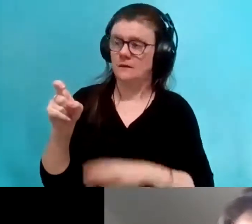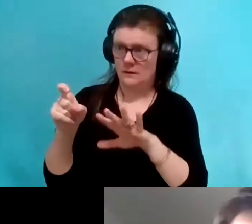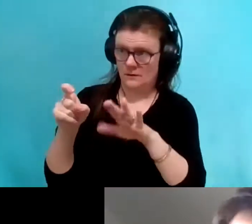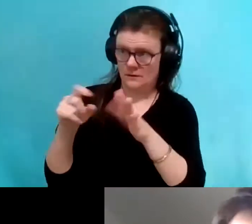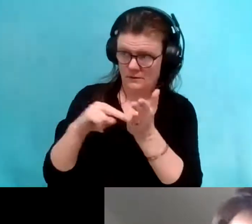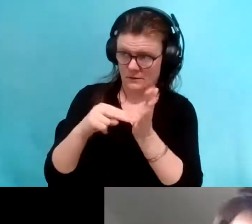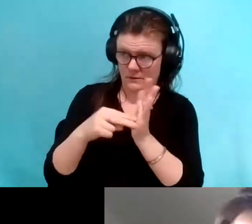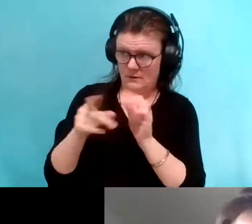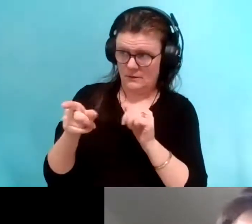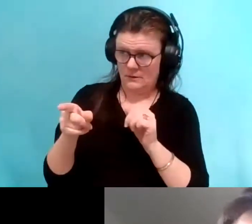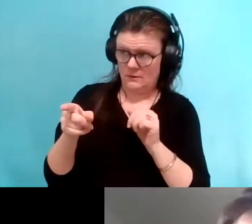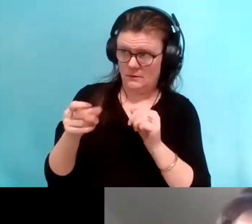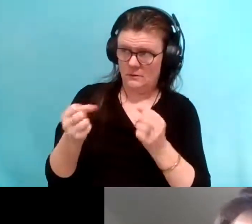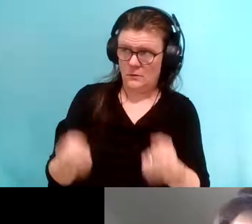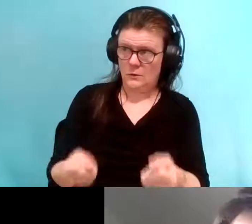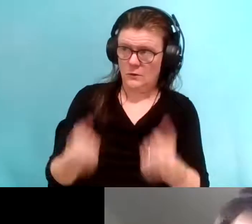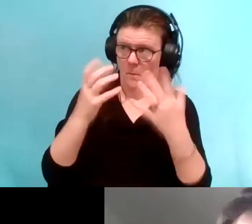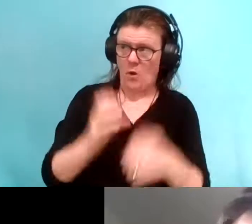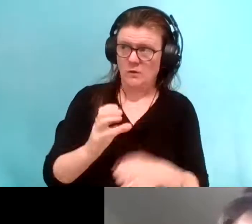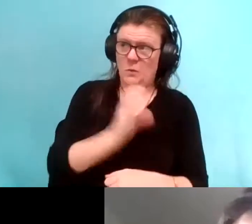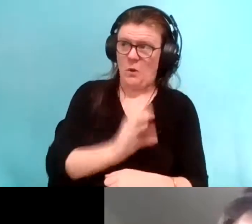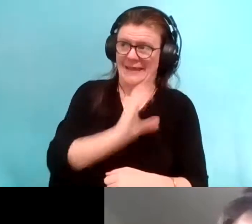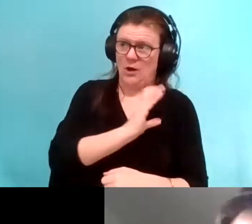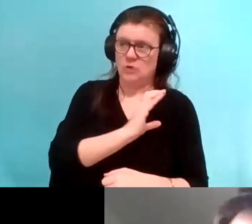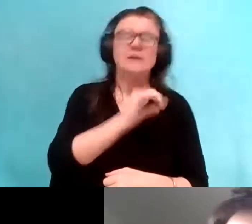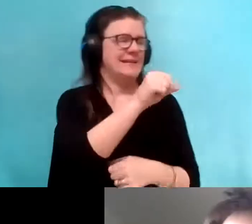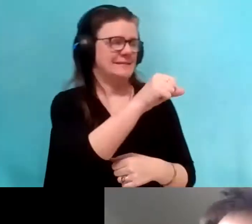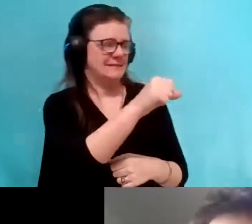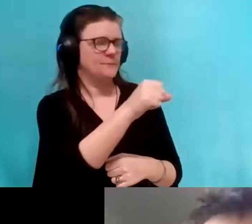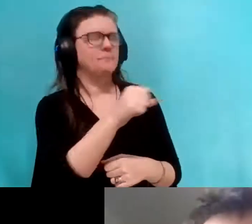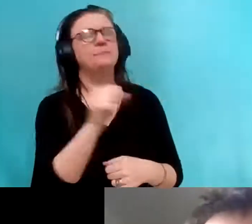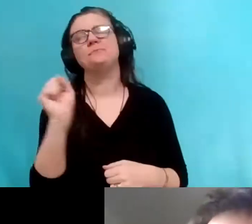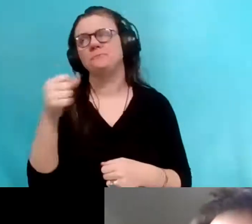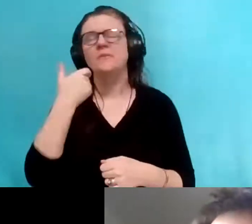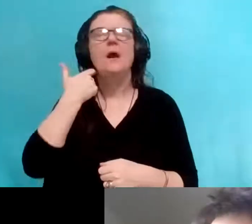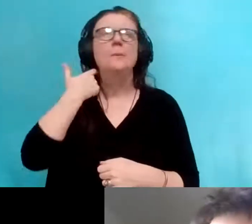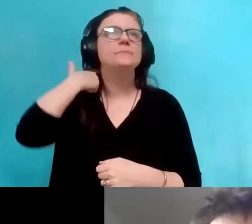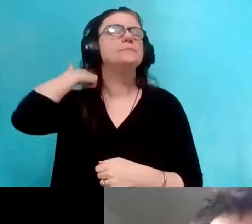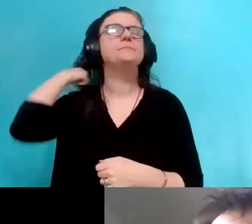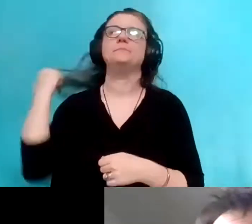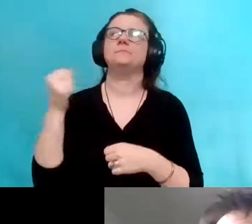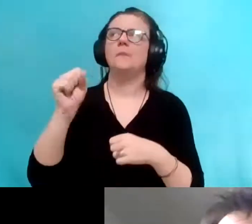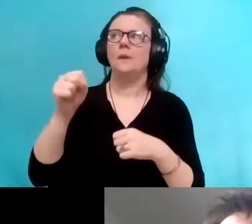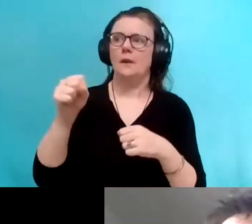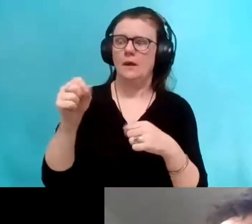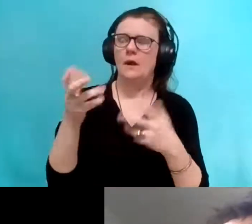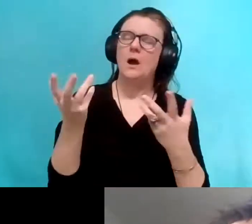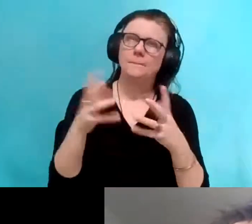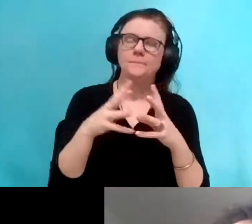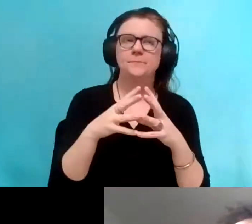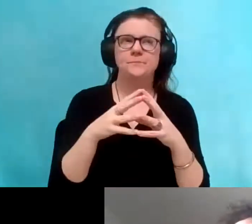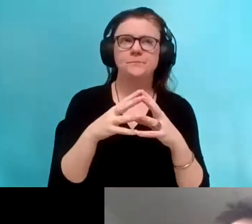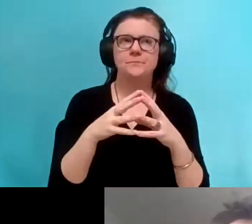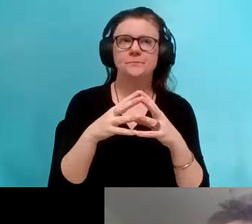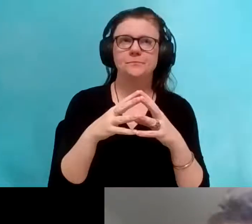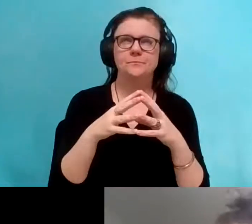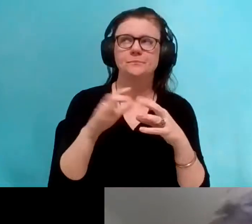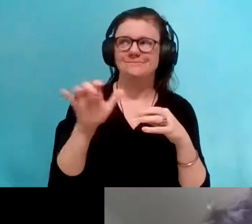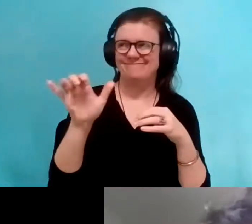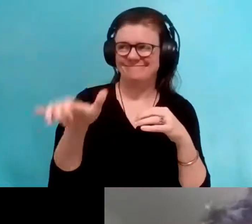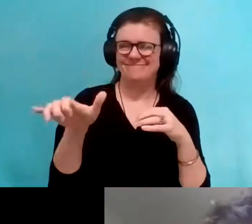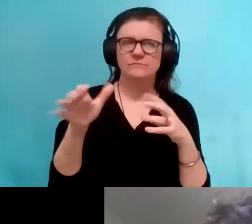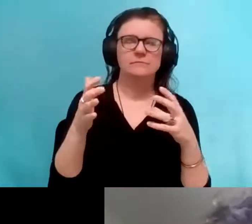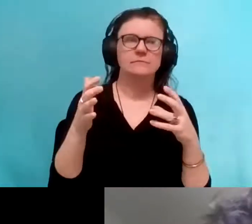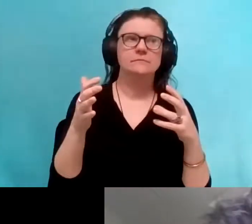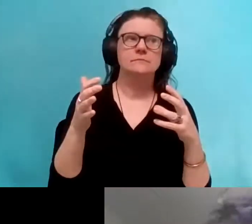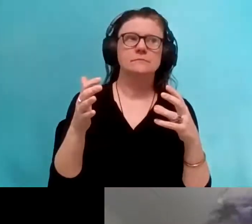reference to the multiple characteristics? Yeah. So, yeah. So yeah, I mean, in terms of that, I think